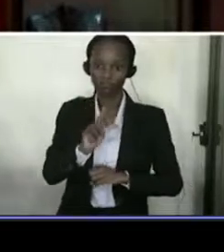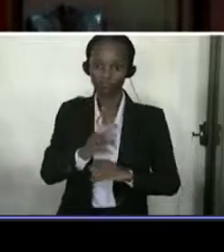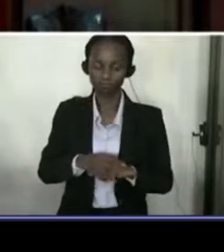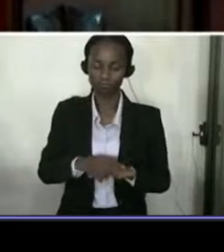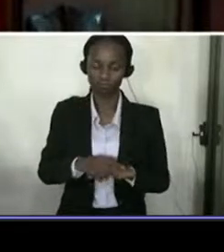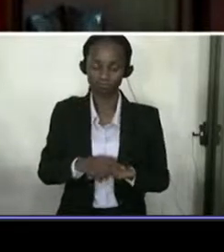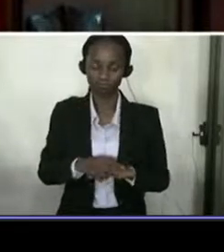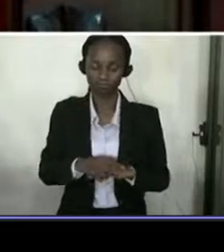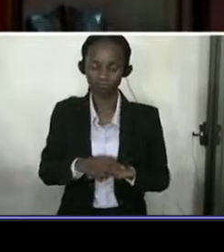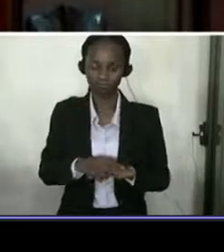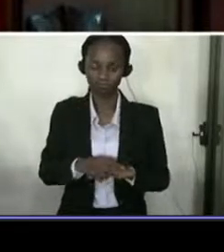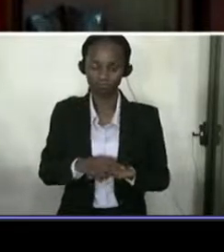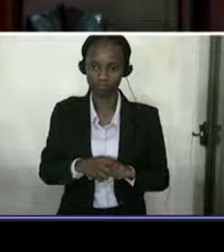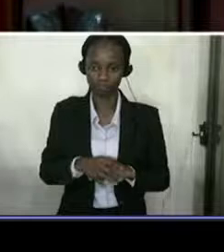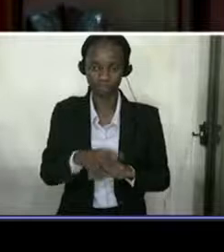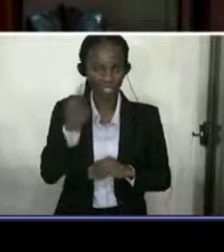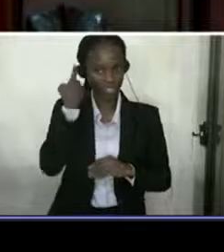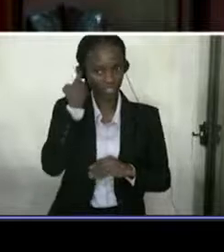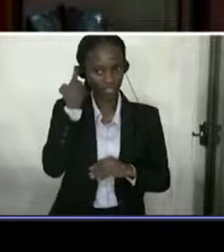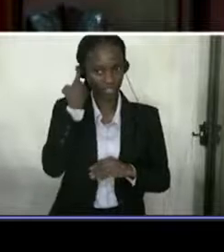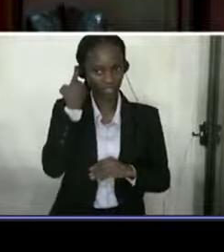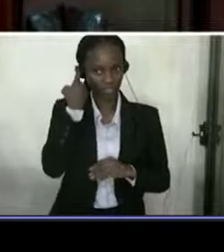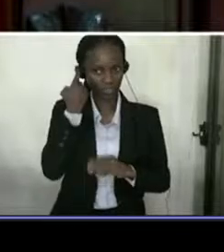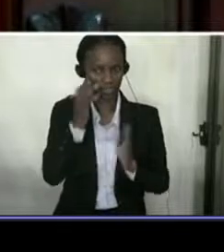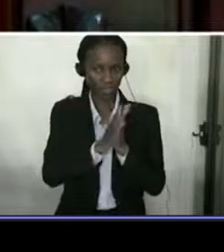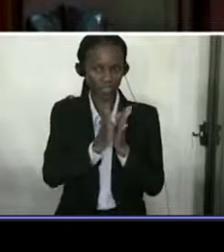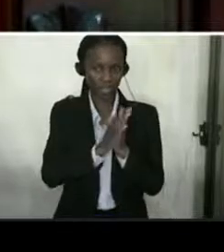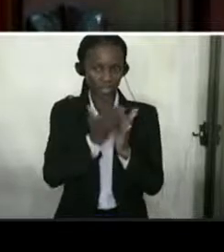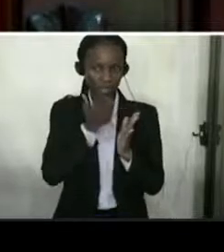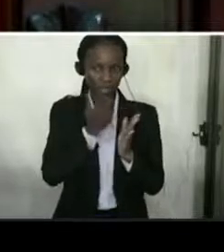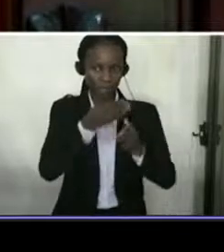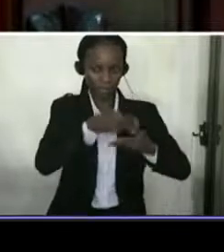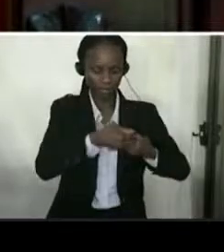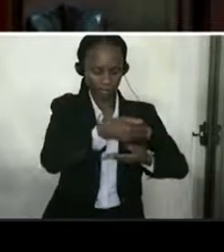The secretary, can I ask for the tally of the votes then?